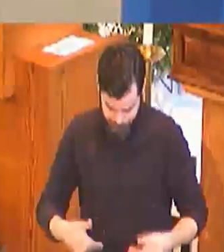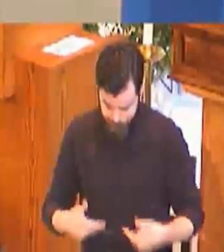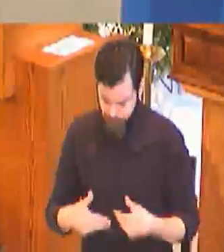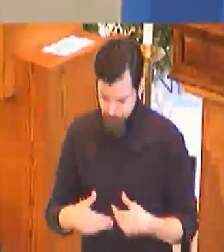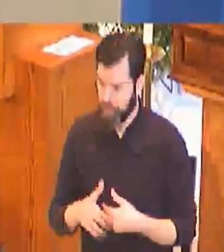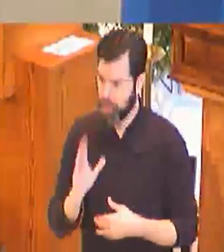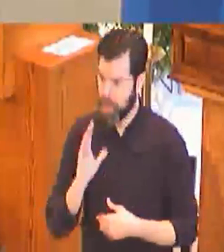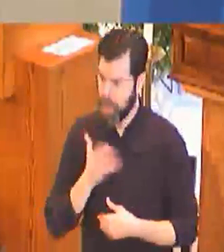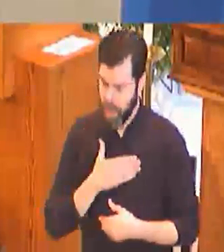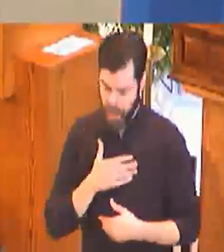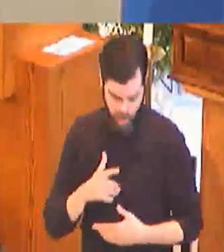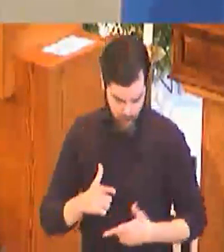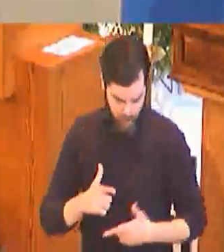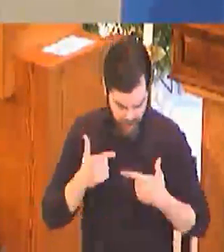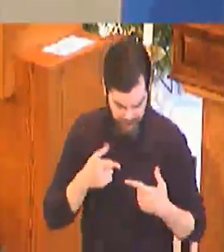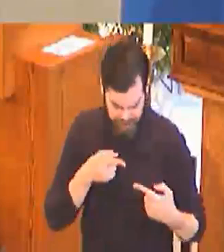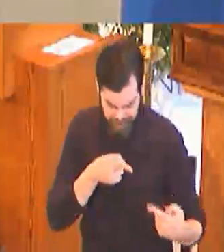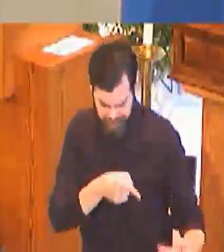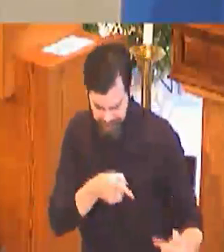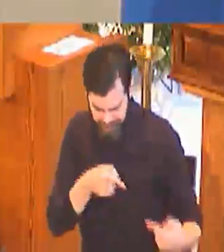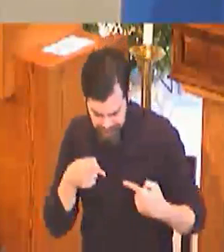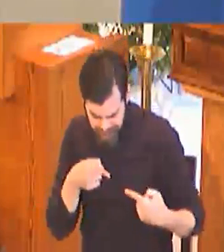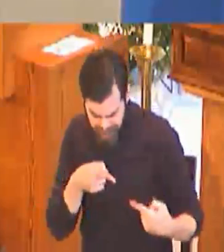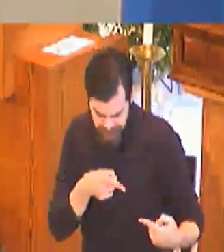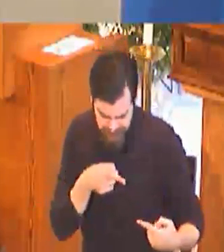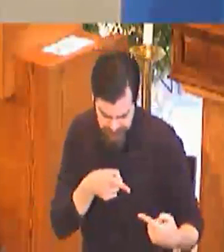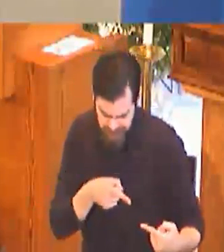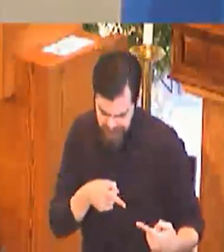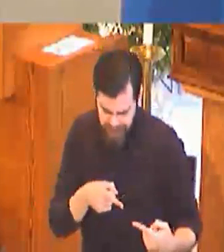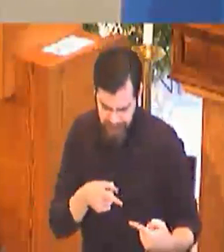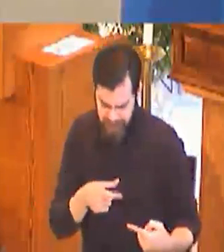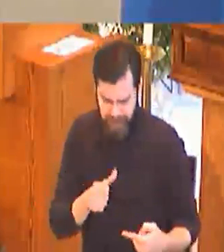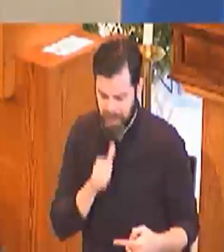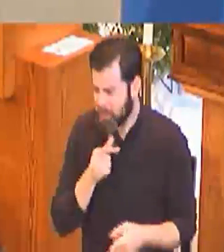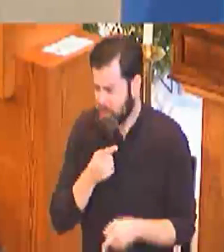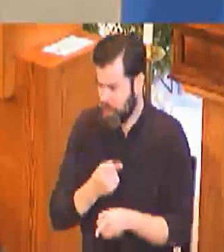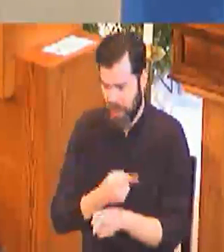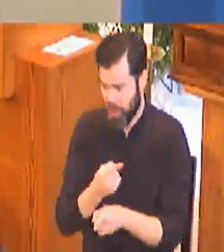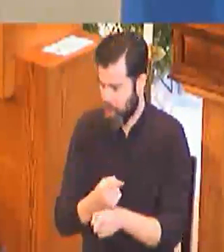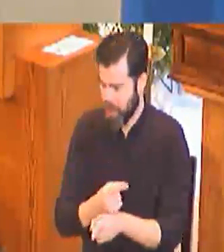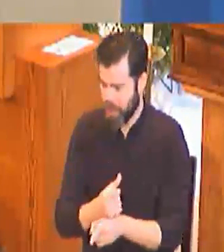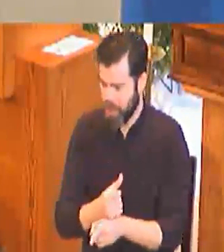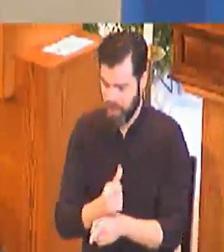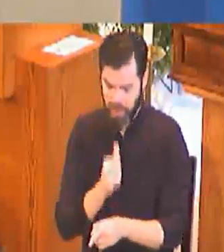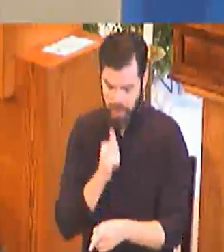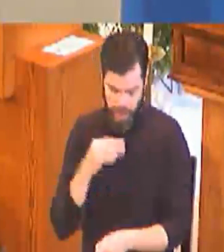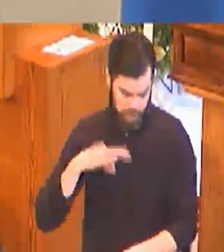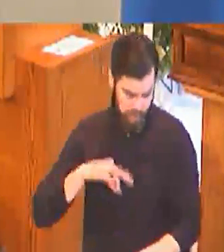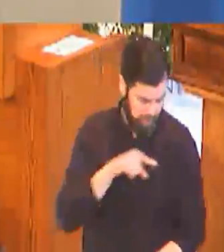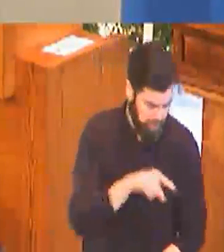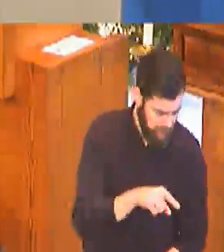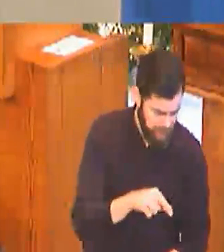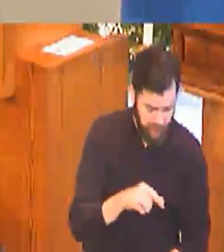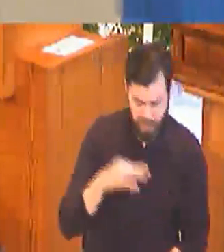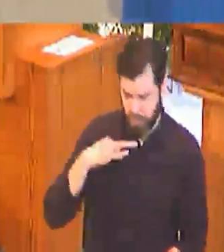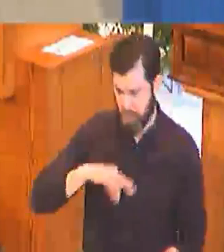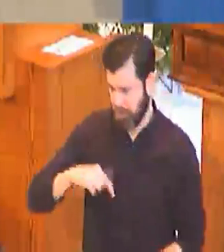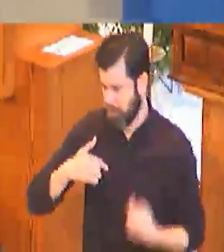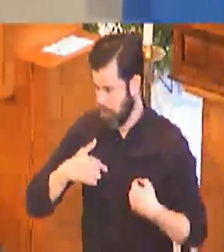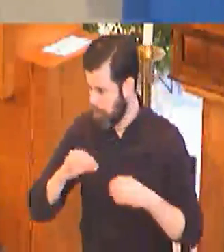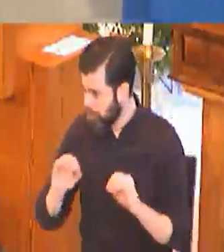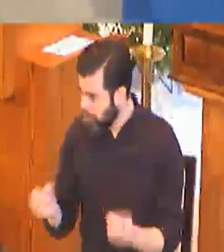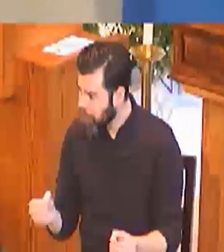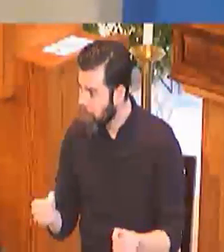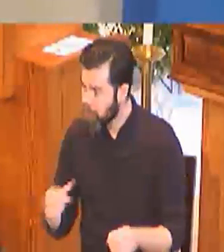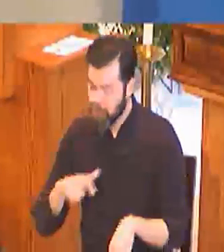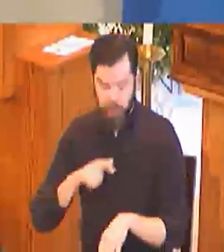lives. And that was not okay. It was not serving them. It was not serving me. Because it was time for